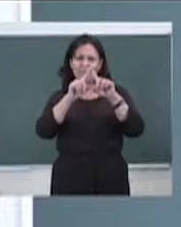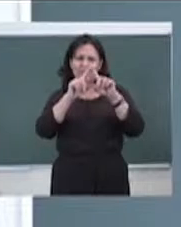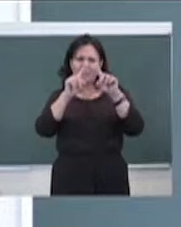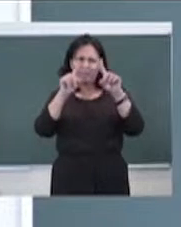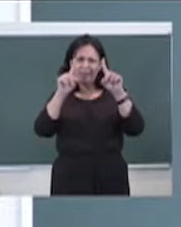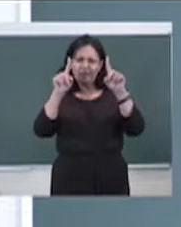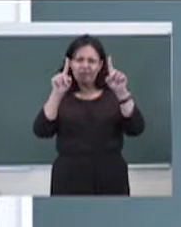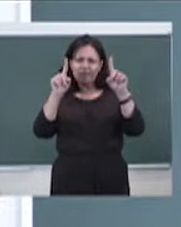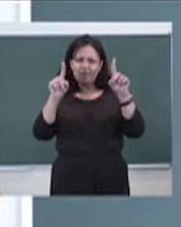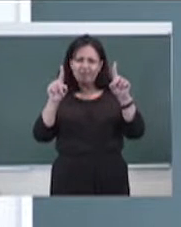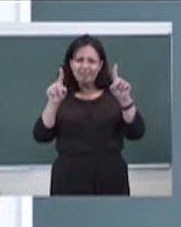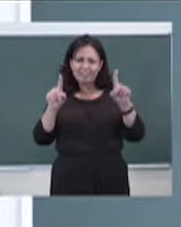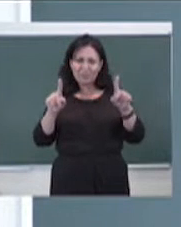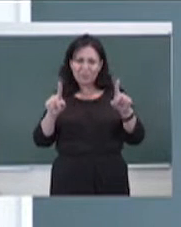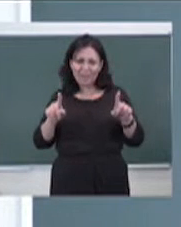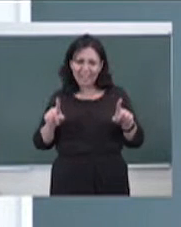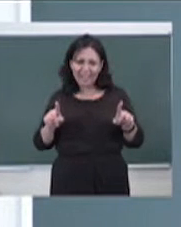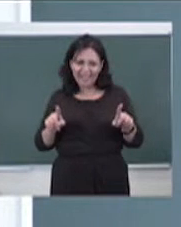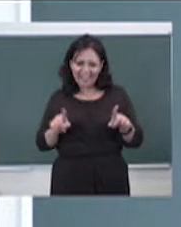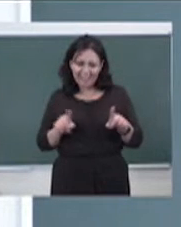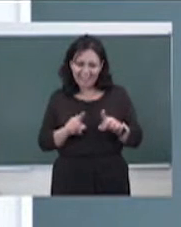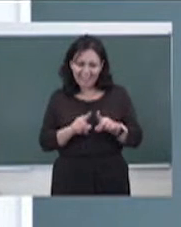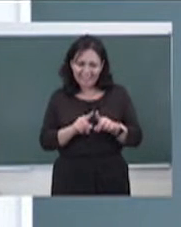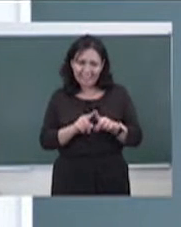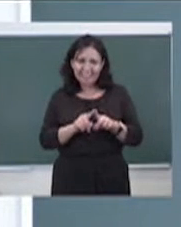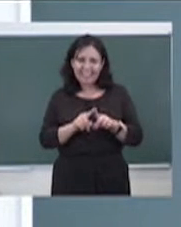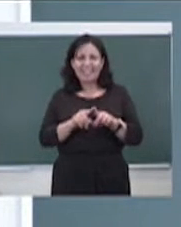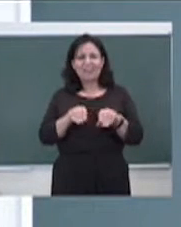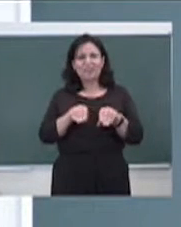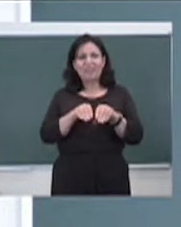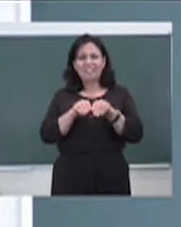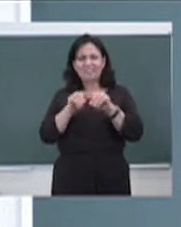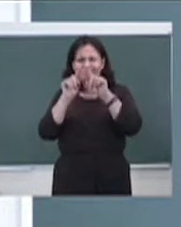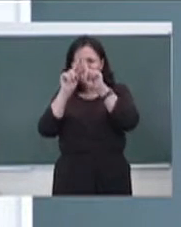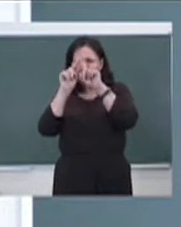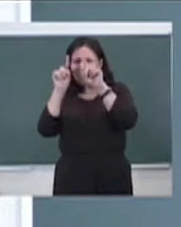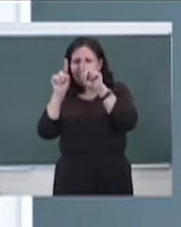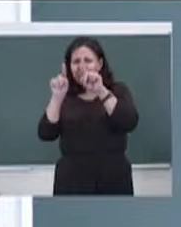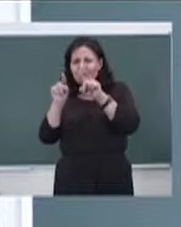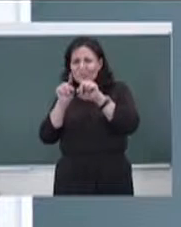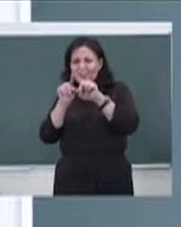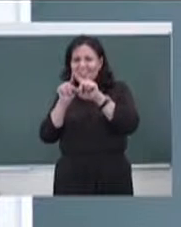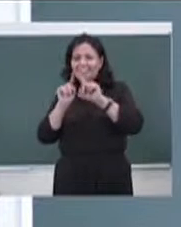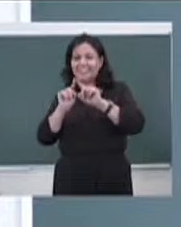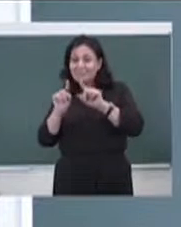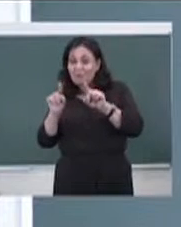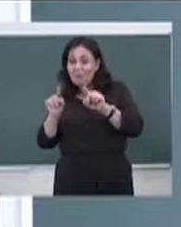square and then you can make smaller squares in the middle.